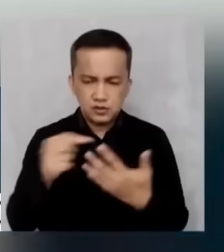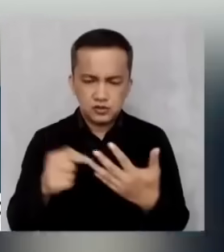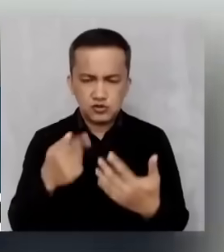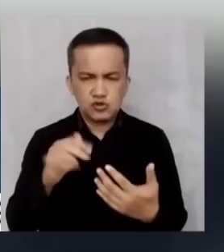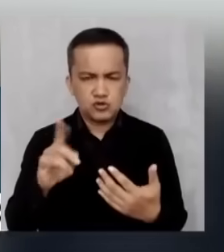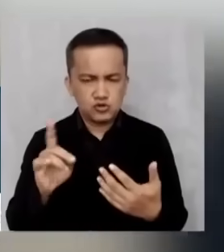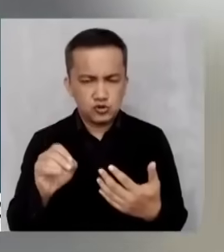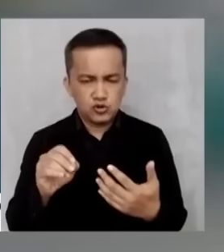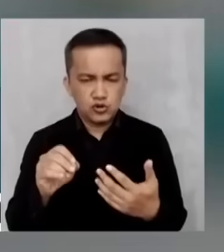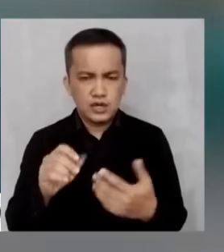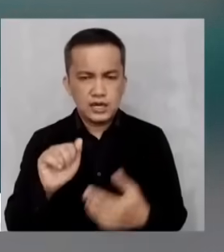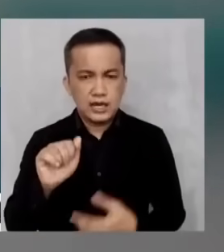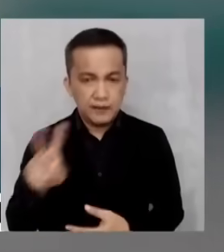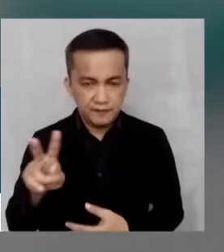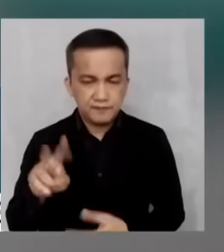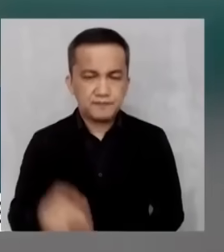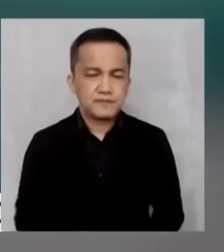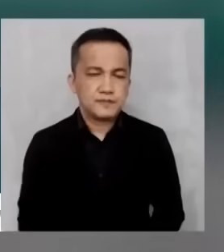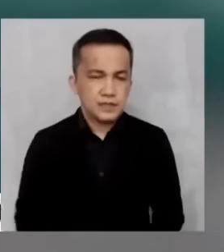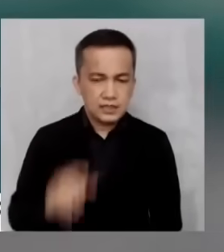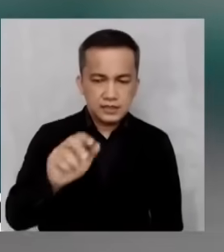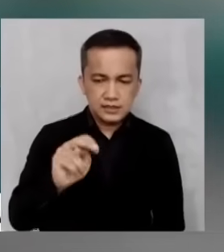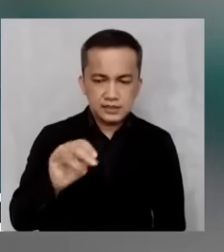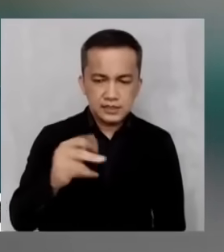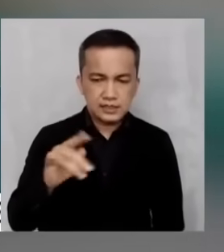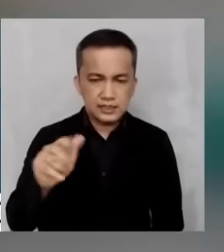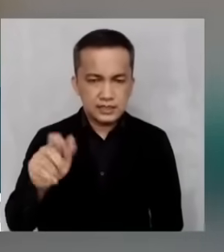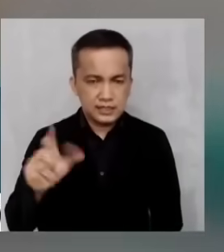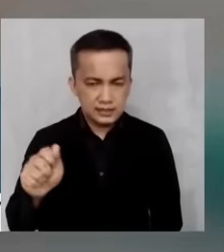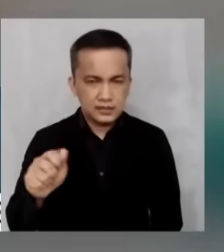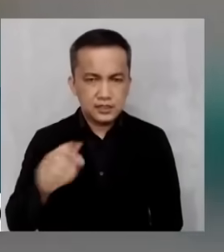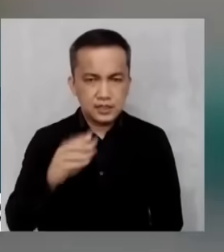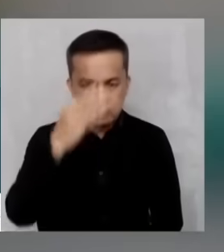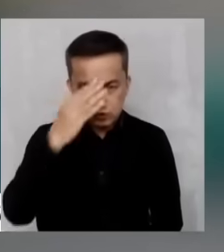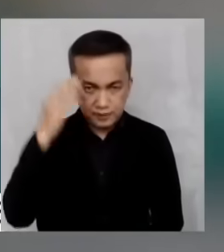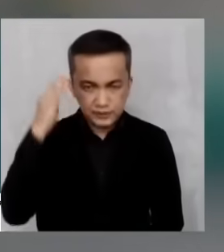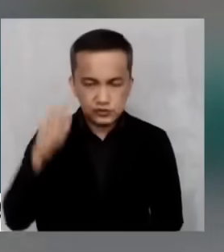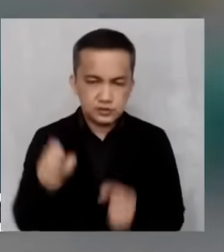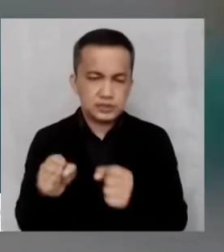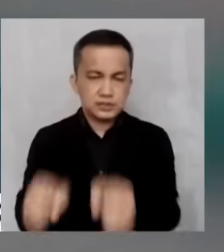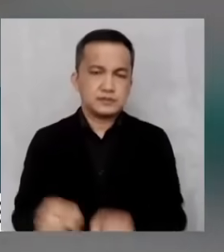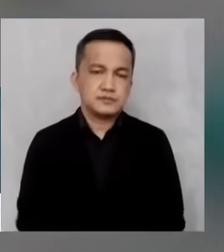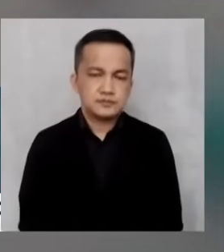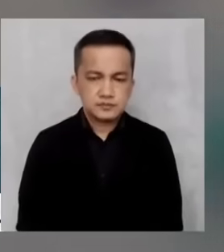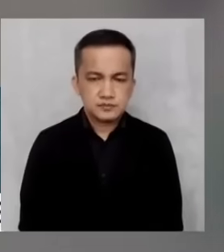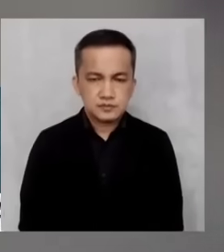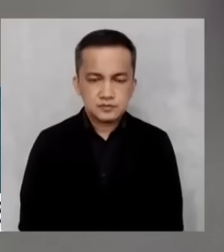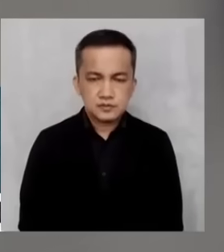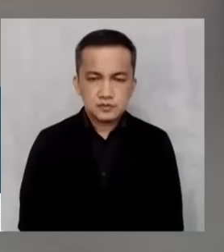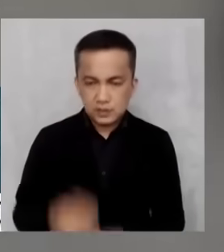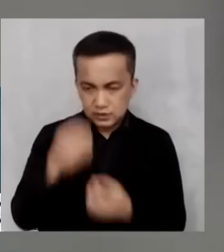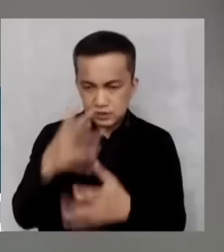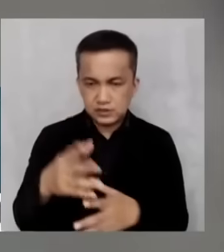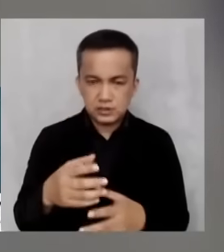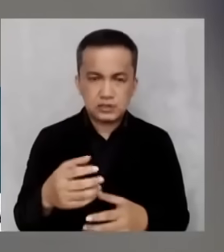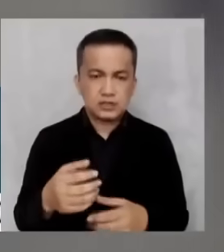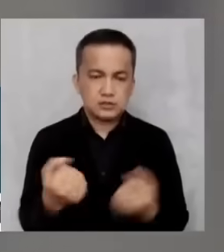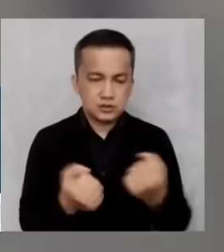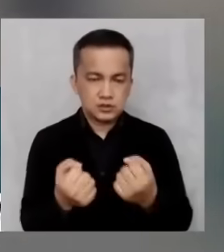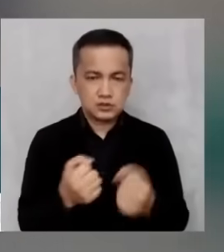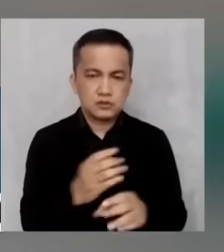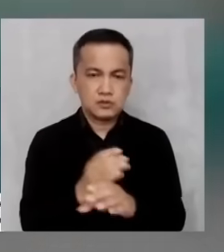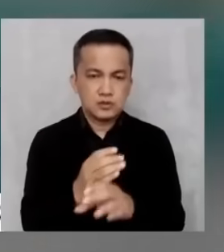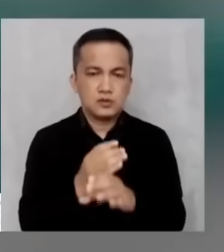in Lahok, Tipadilla Street, and Bonifacio Street. They are also telling motorists to drive safely because of